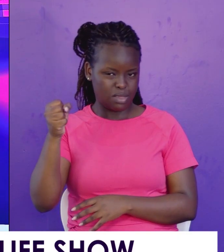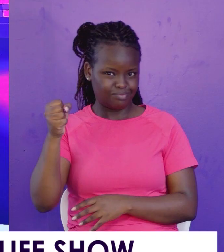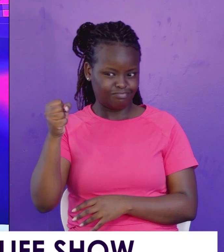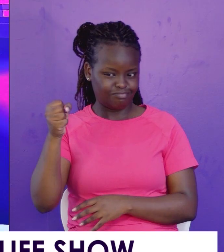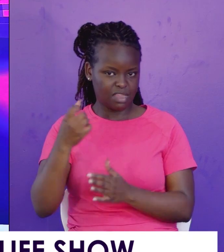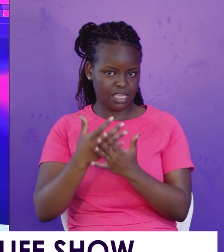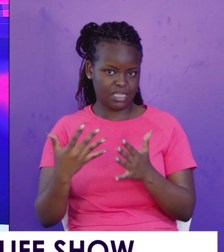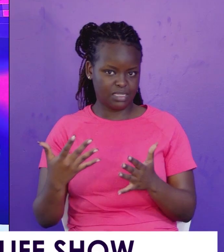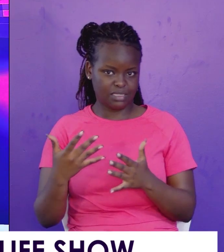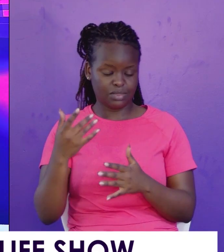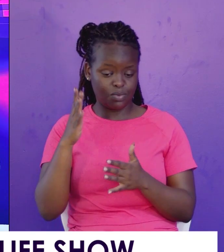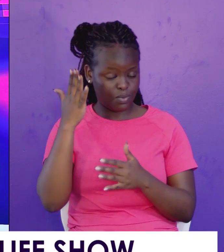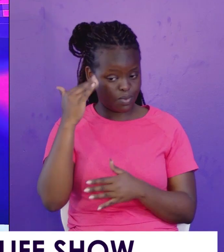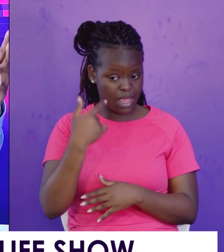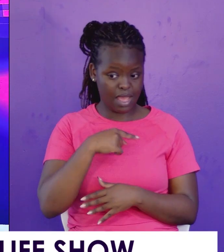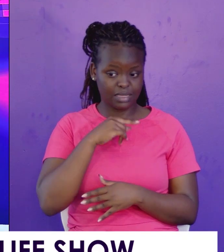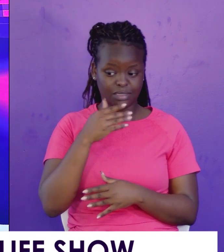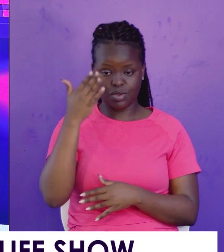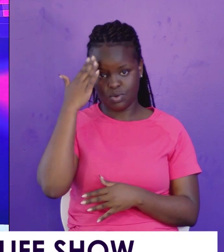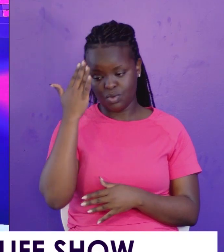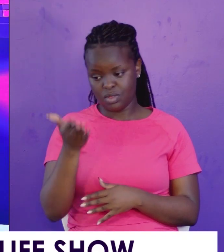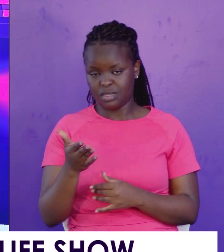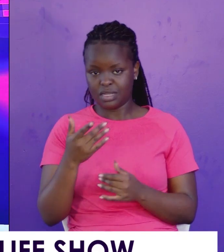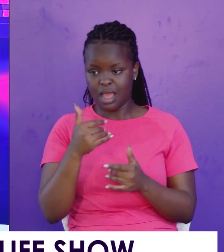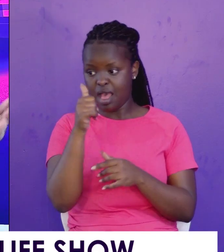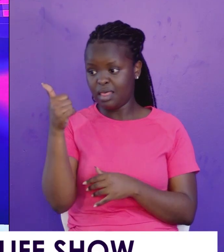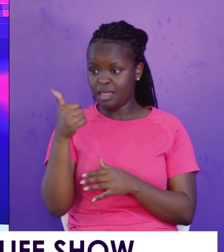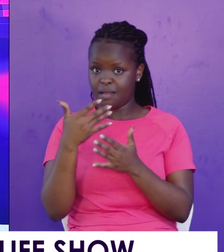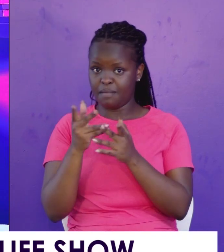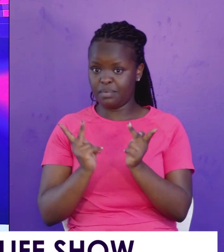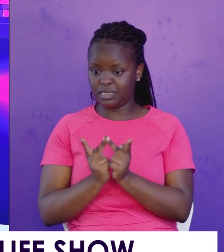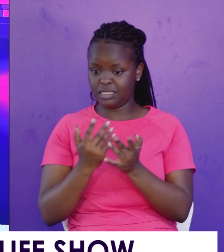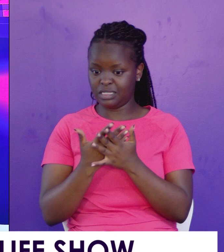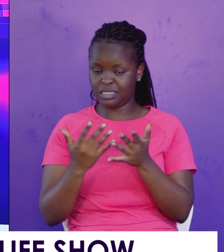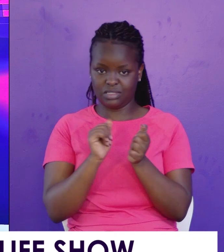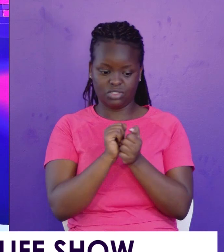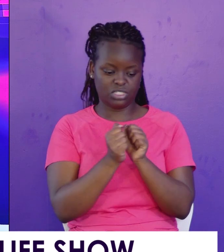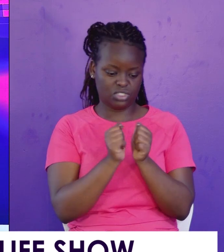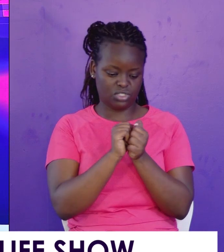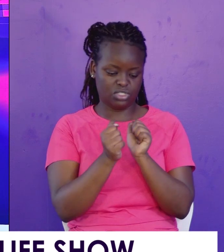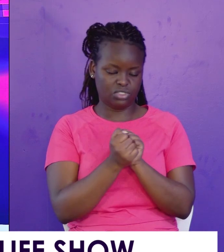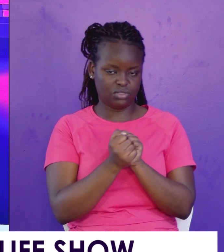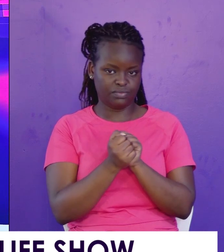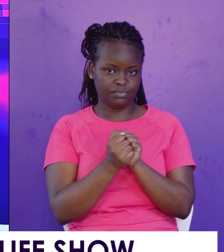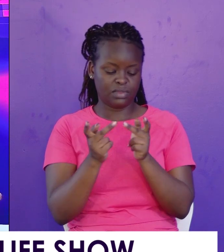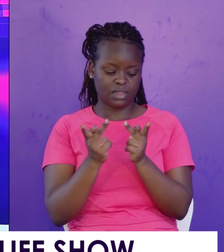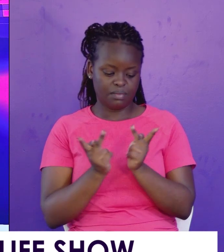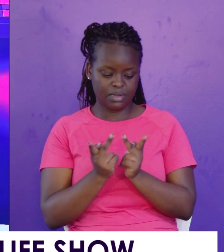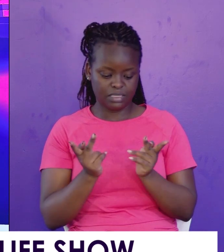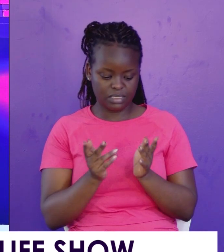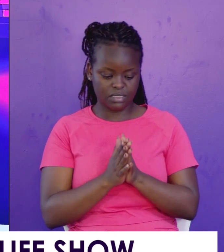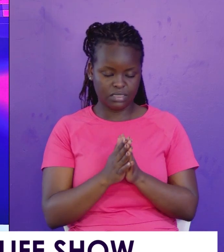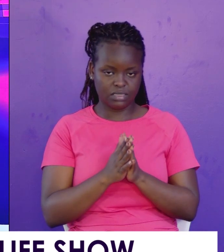because that is what we know. Okay. But then you go to other places and some of these things are changing. Even some places, uniforms have gone out